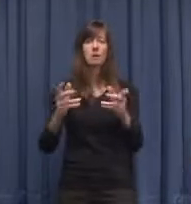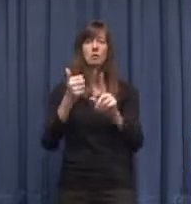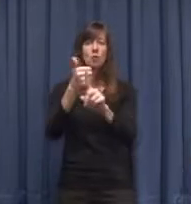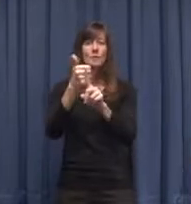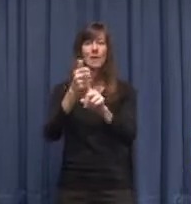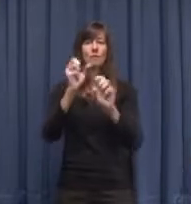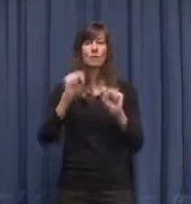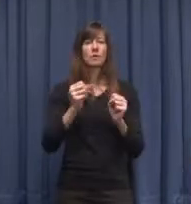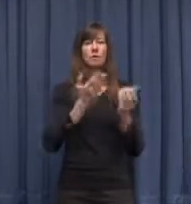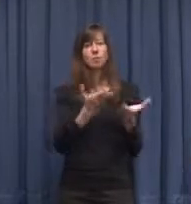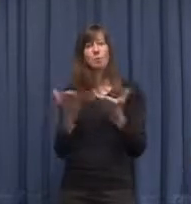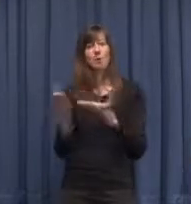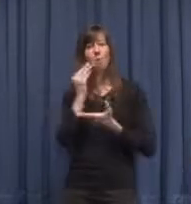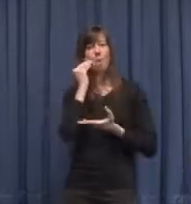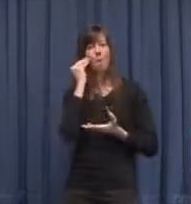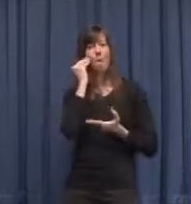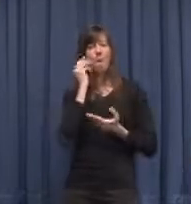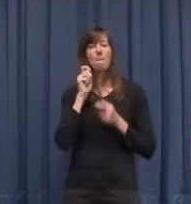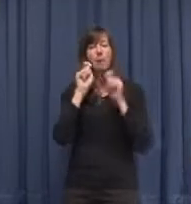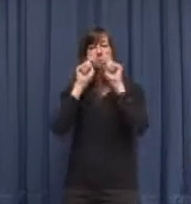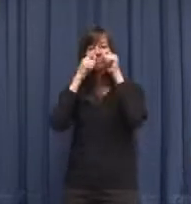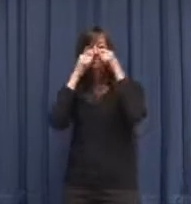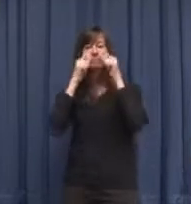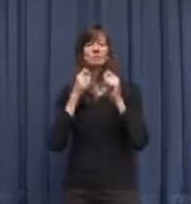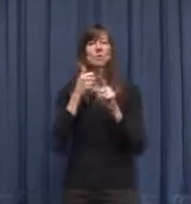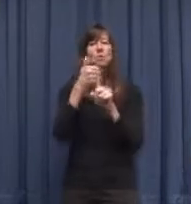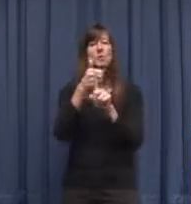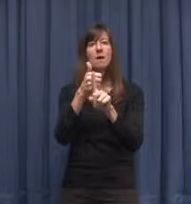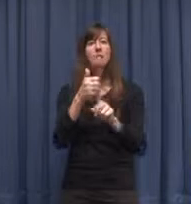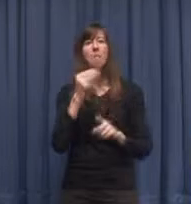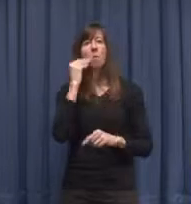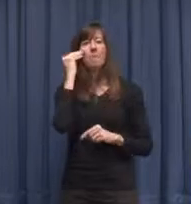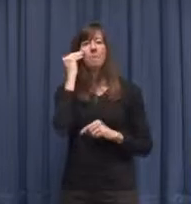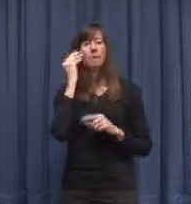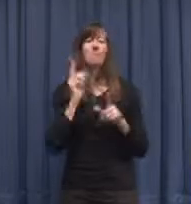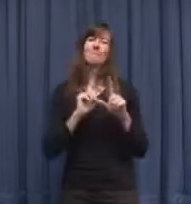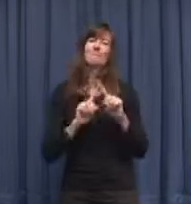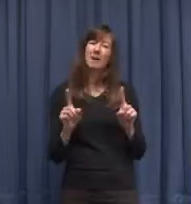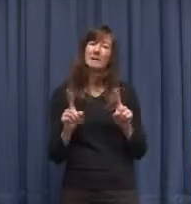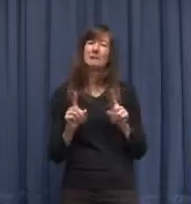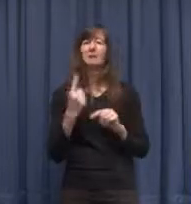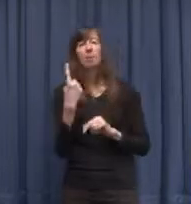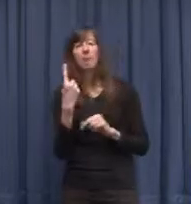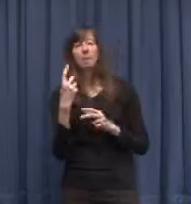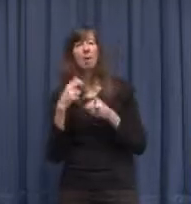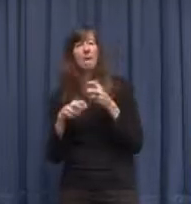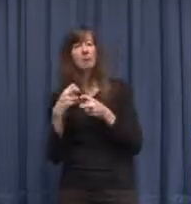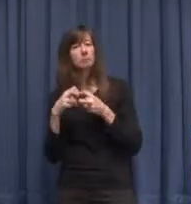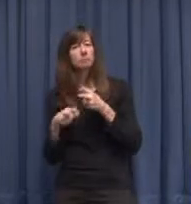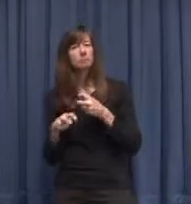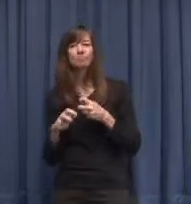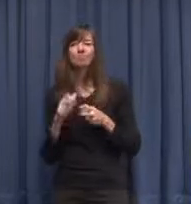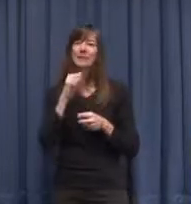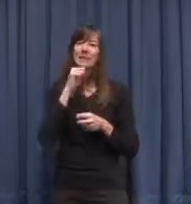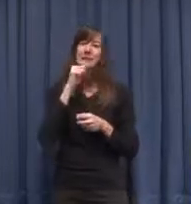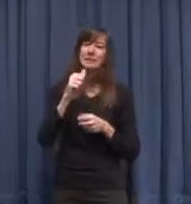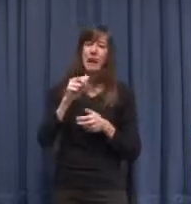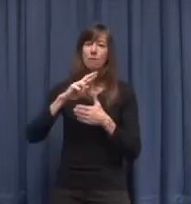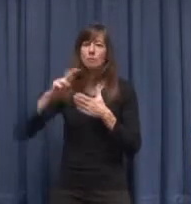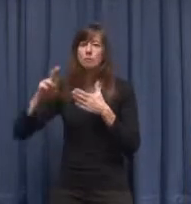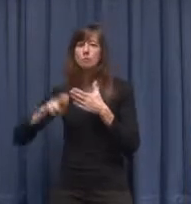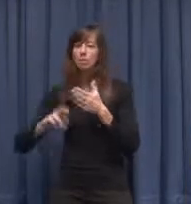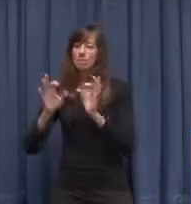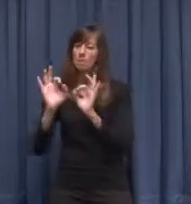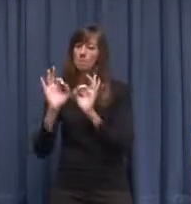tests is they are not as reliable and effective as the full-on PCR